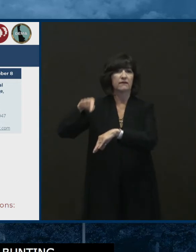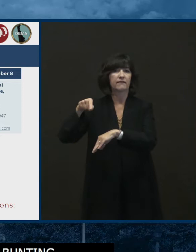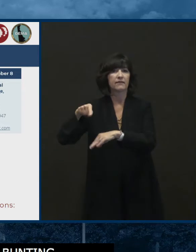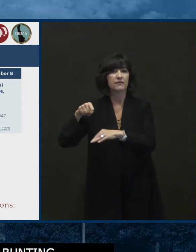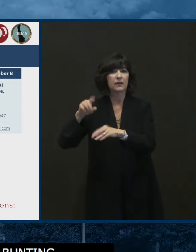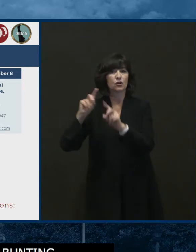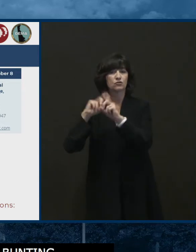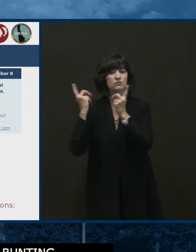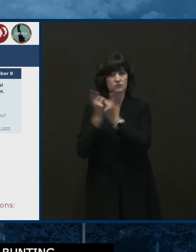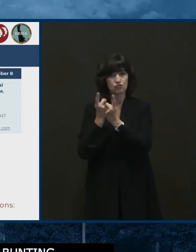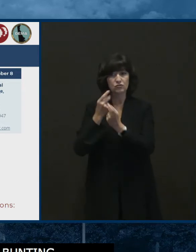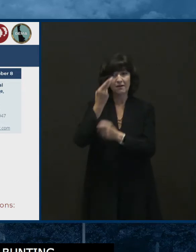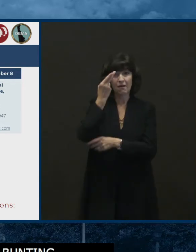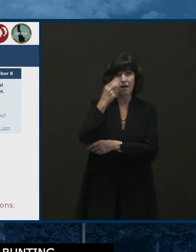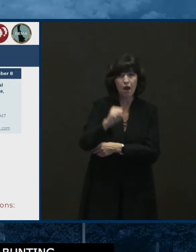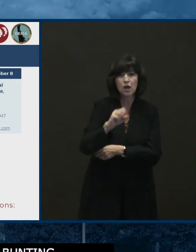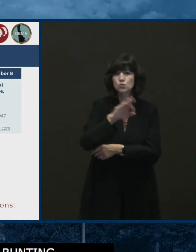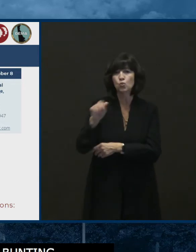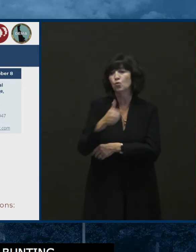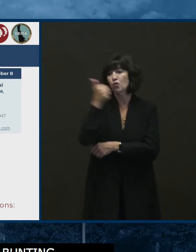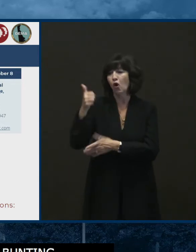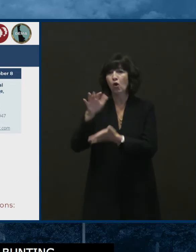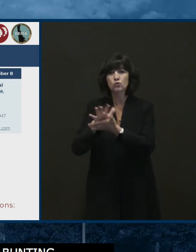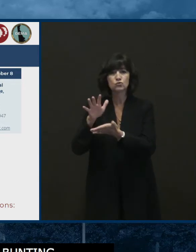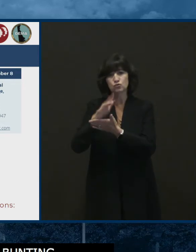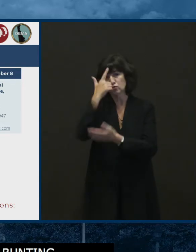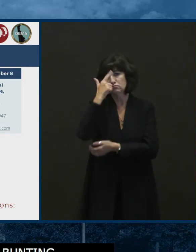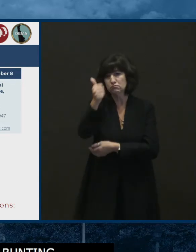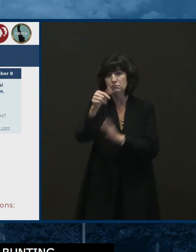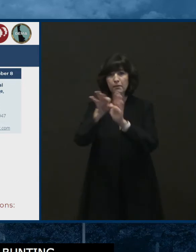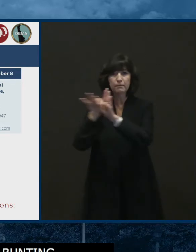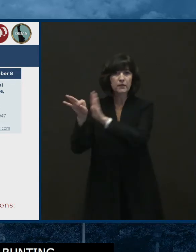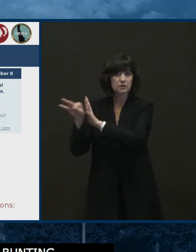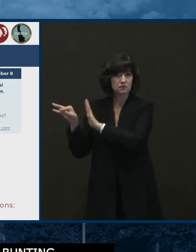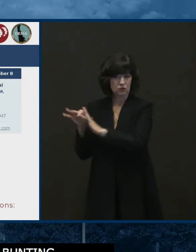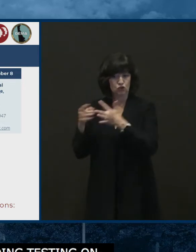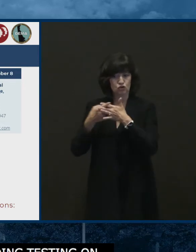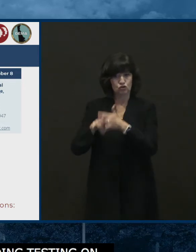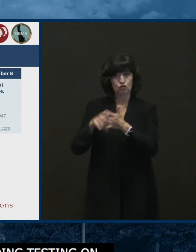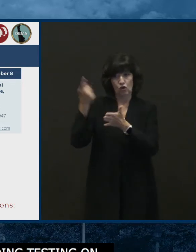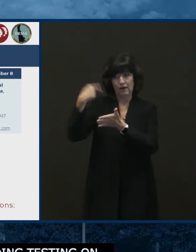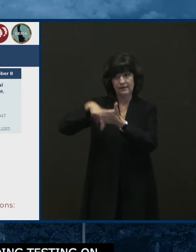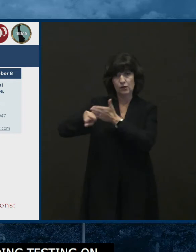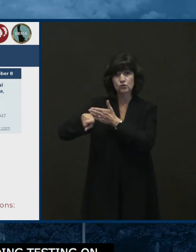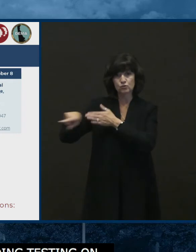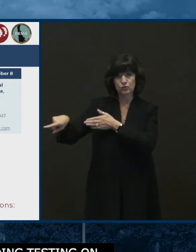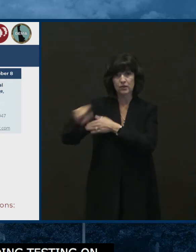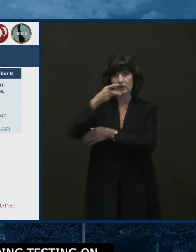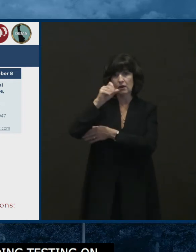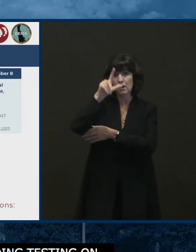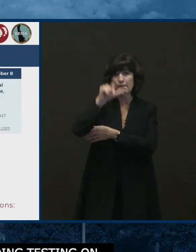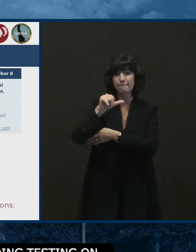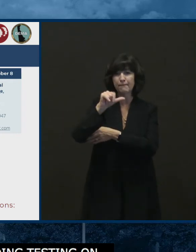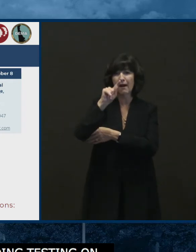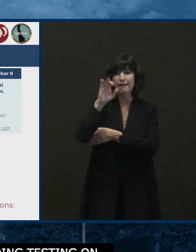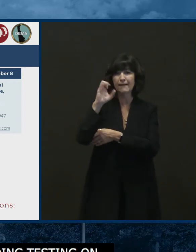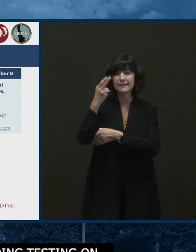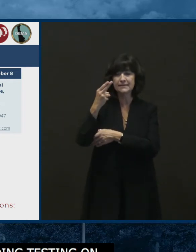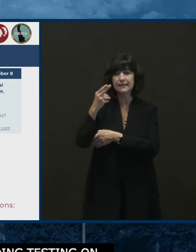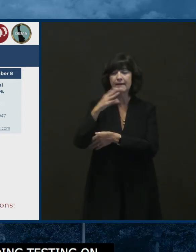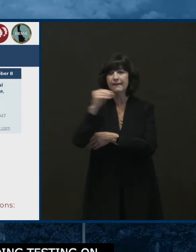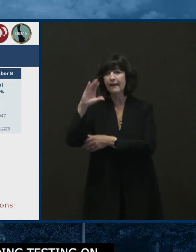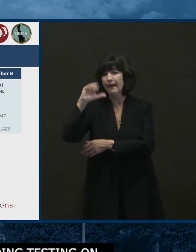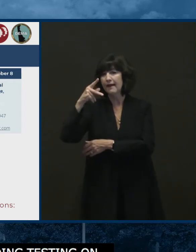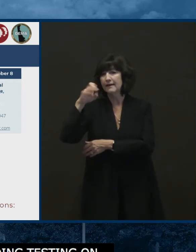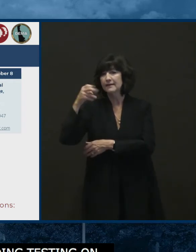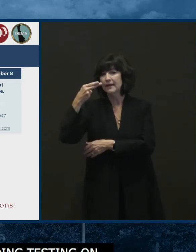high schools, or another school that they choose. Starting next week, we have Polytech and I believe Cape Penelope on the books,